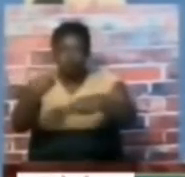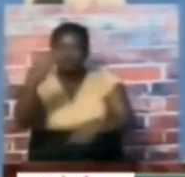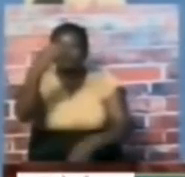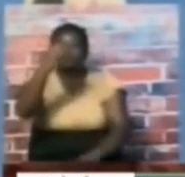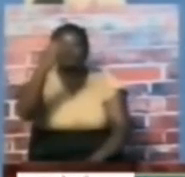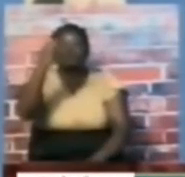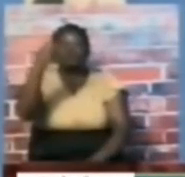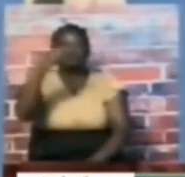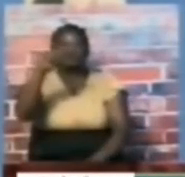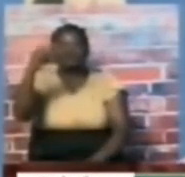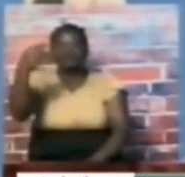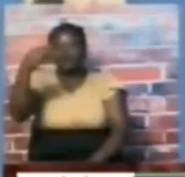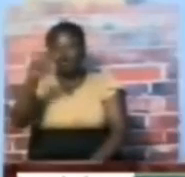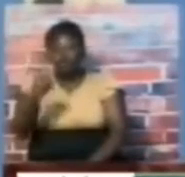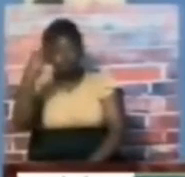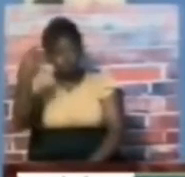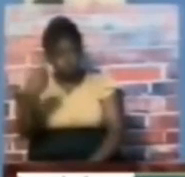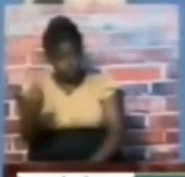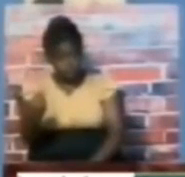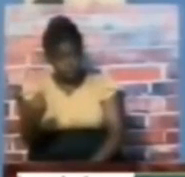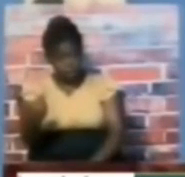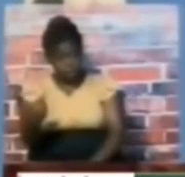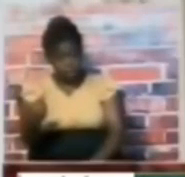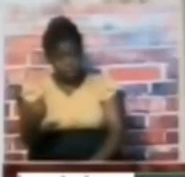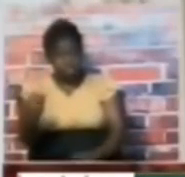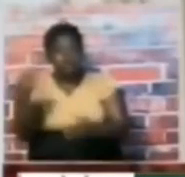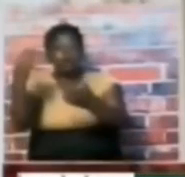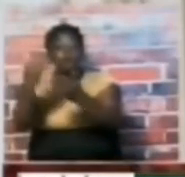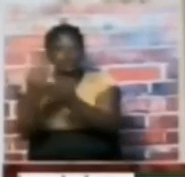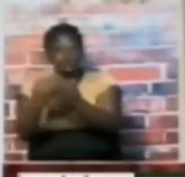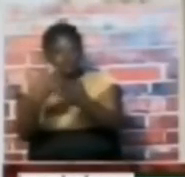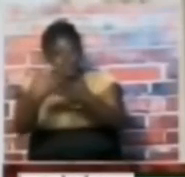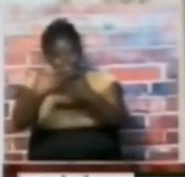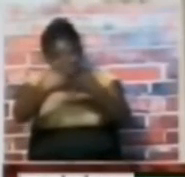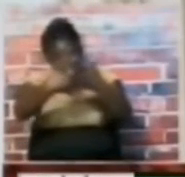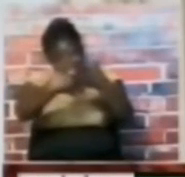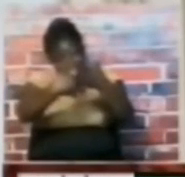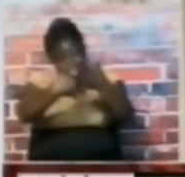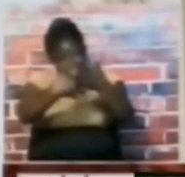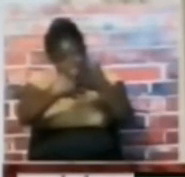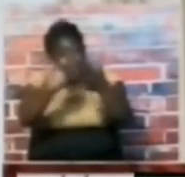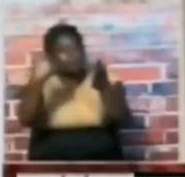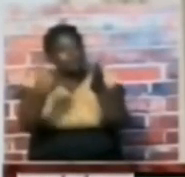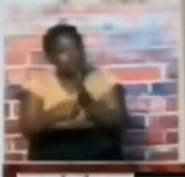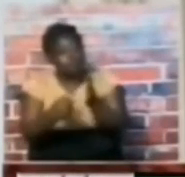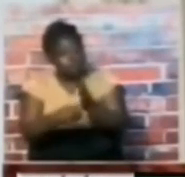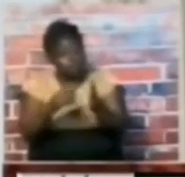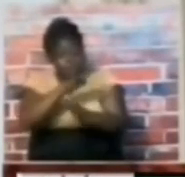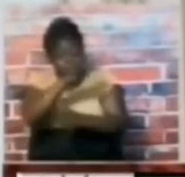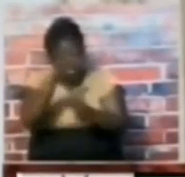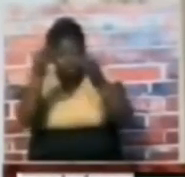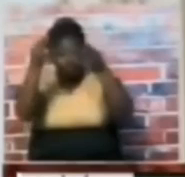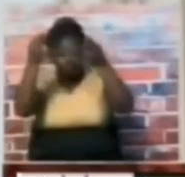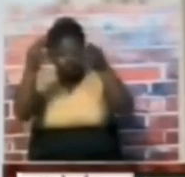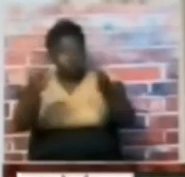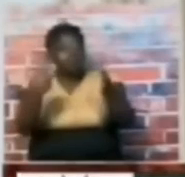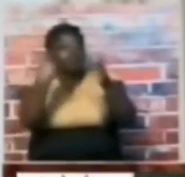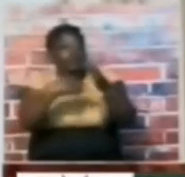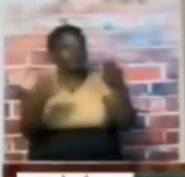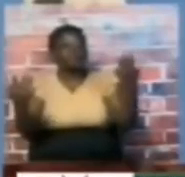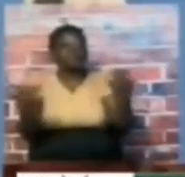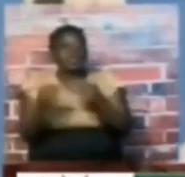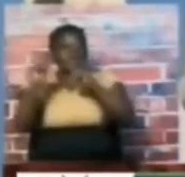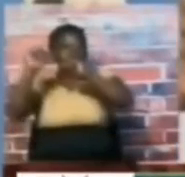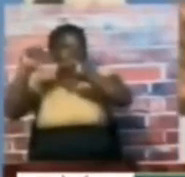Because the biggest element in all these things we are relaxing is where you can